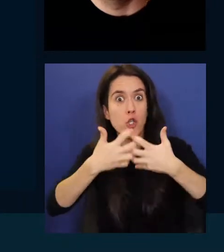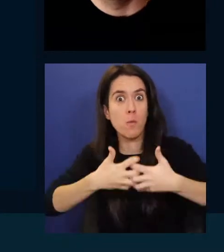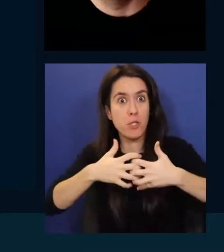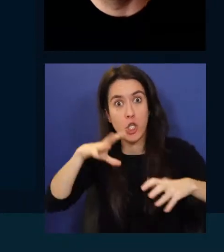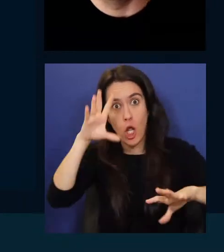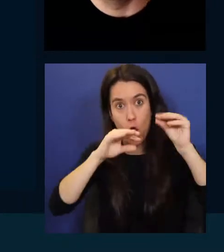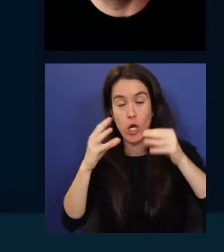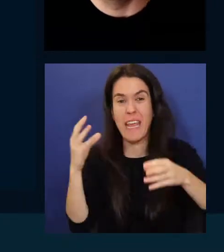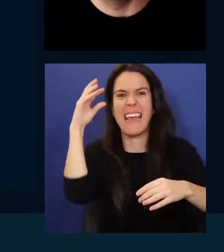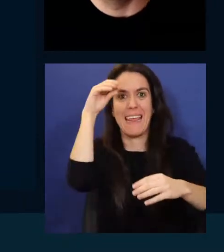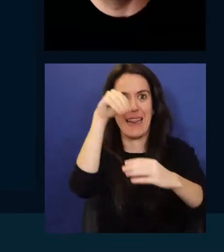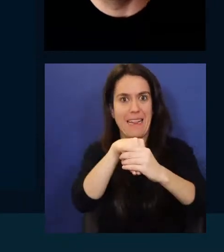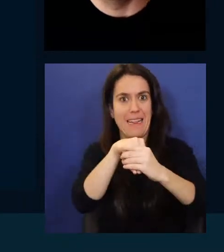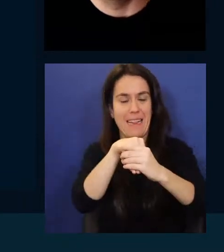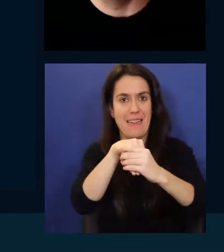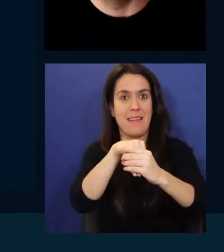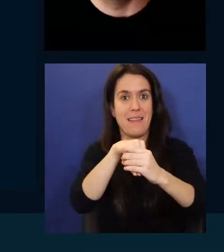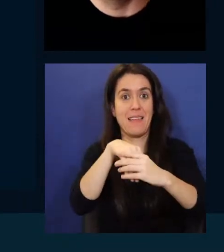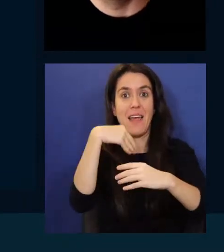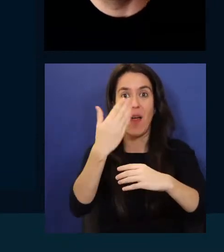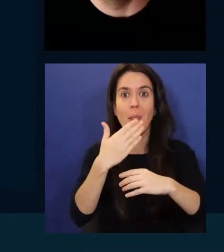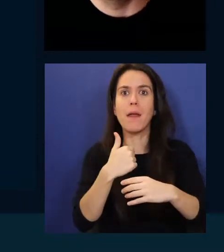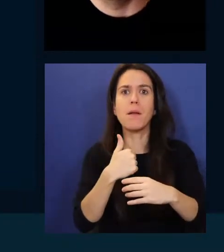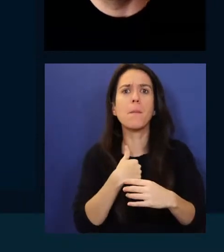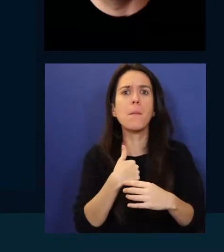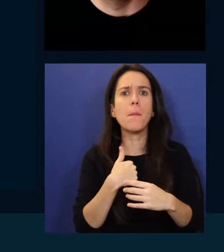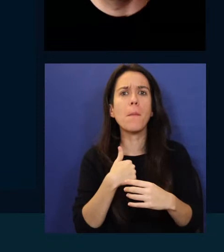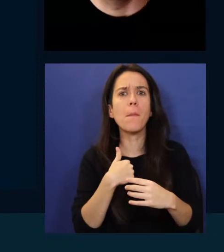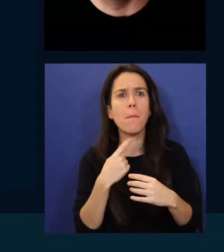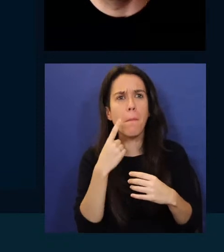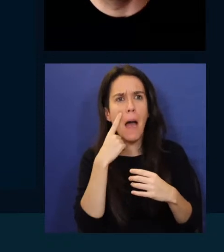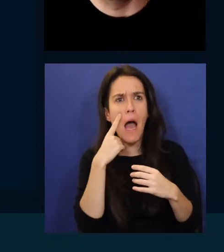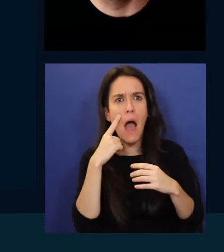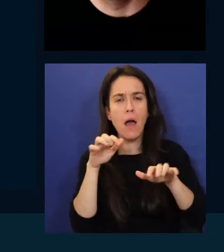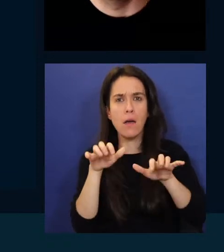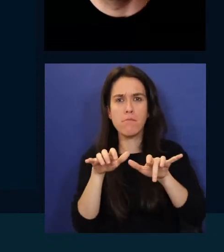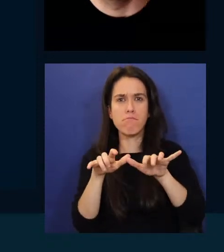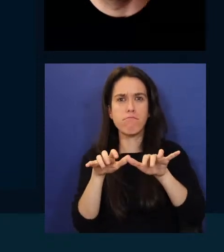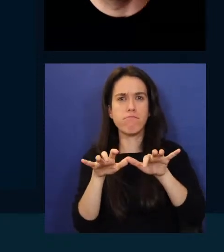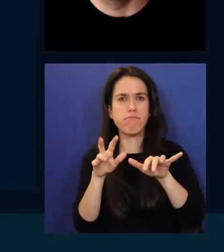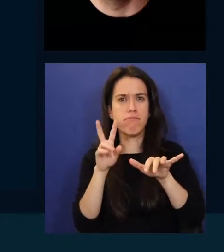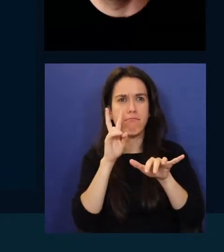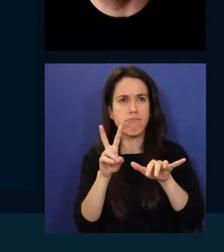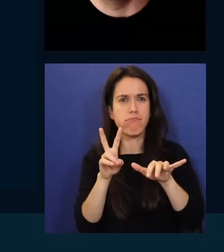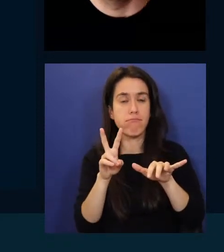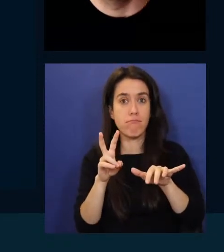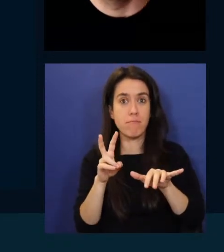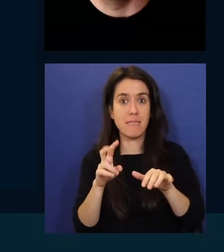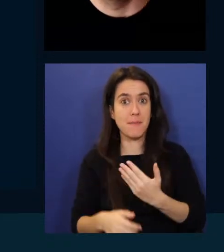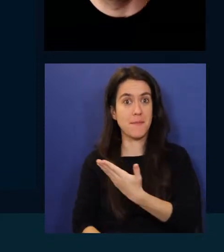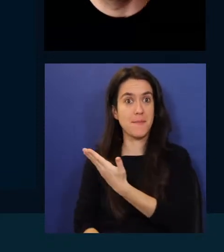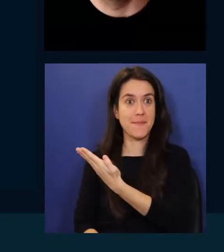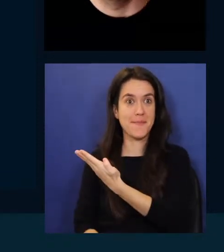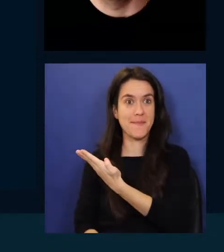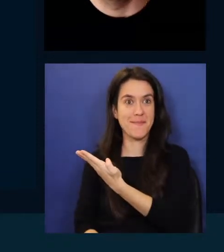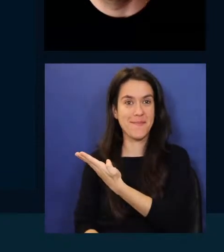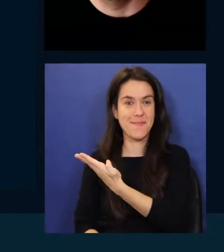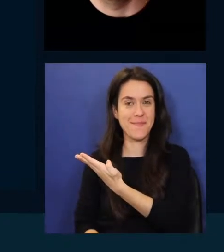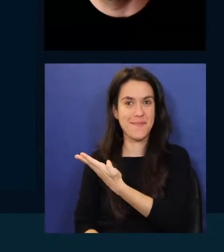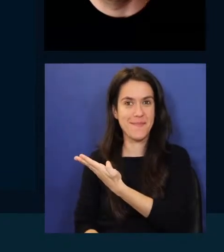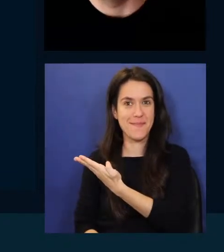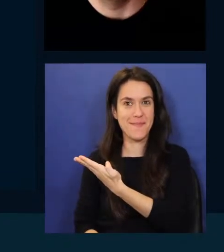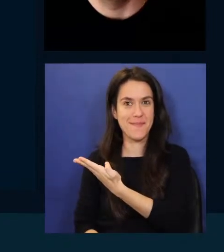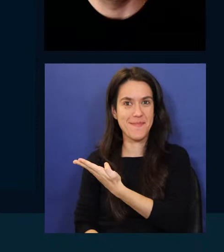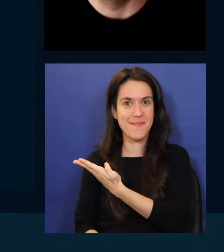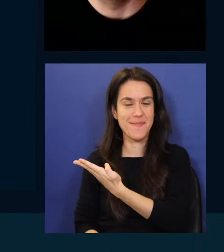move over to my Azure Machine Learning Studio here, then I can click on a particular run. And so here's my different